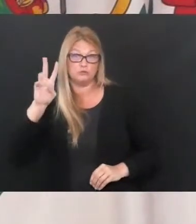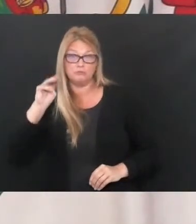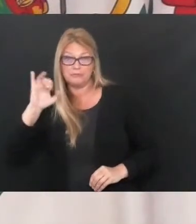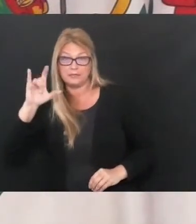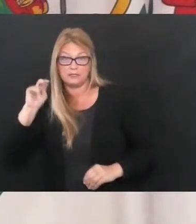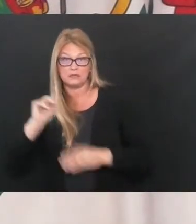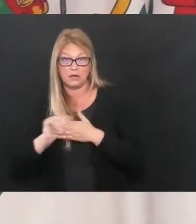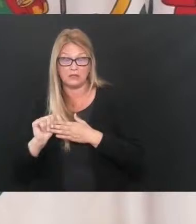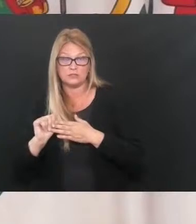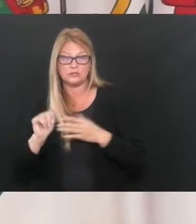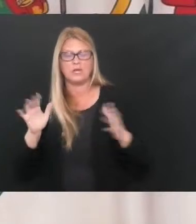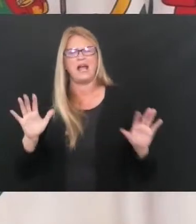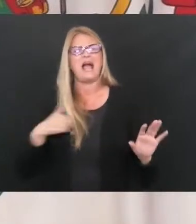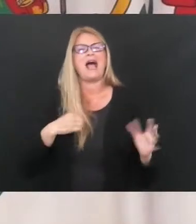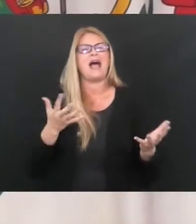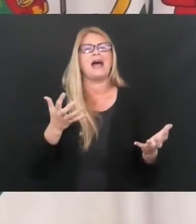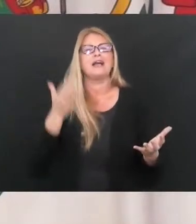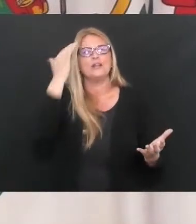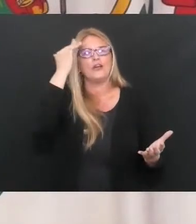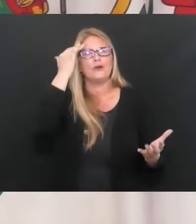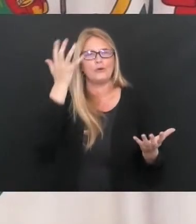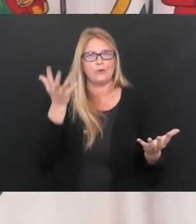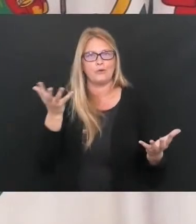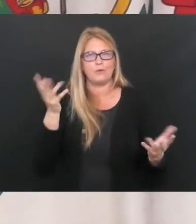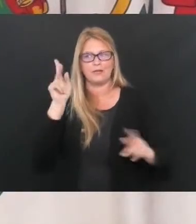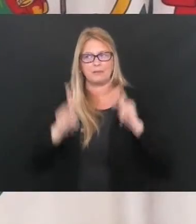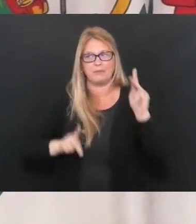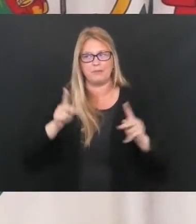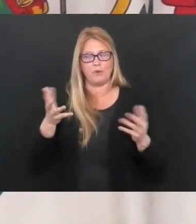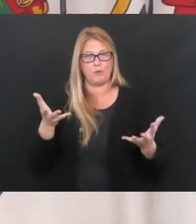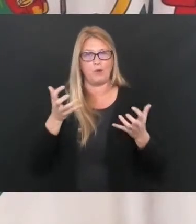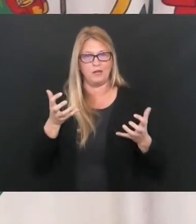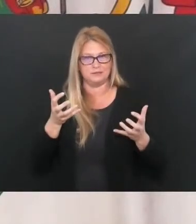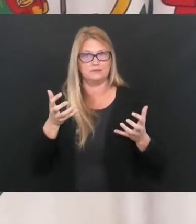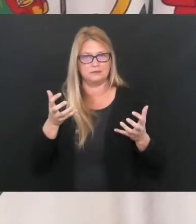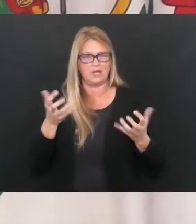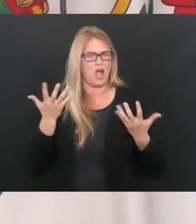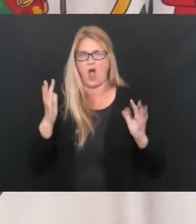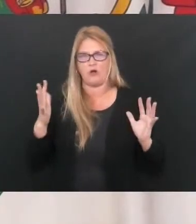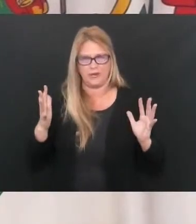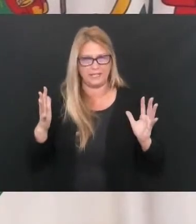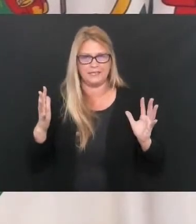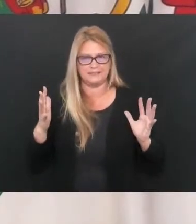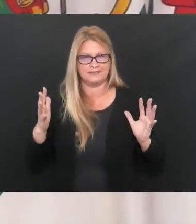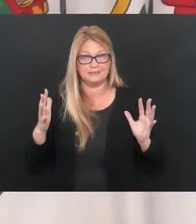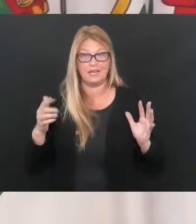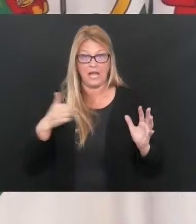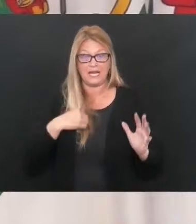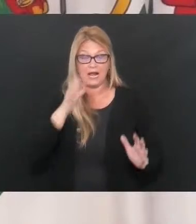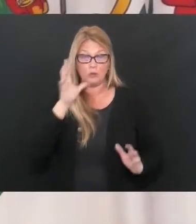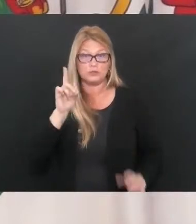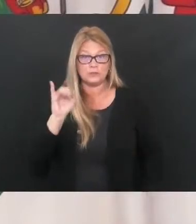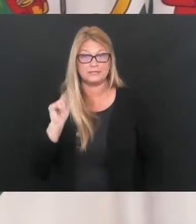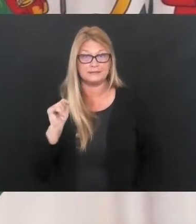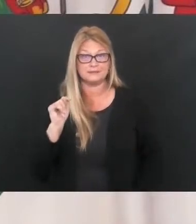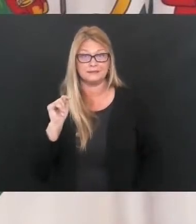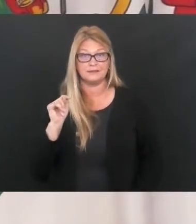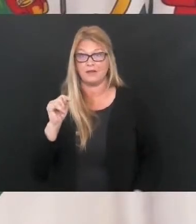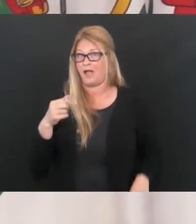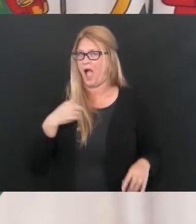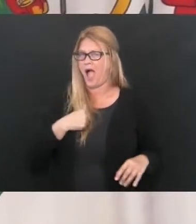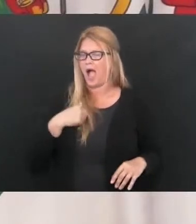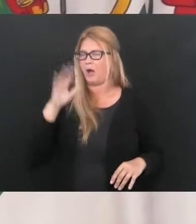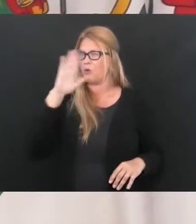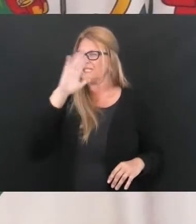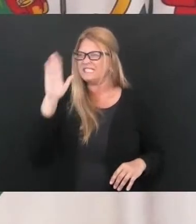I know what the people want me to do. I know that. And that's what I'm going to do. I'm not going to